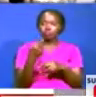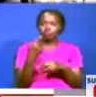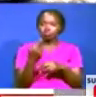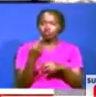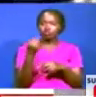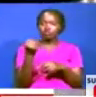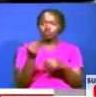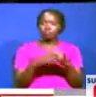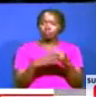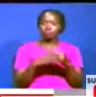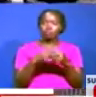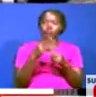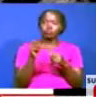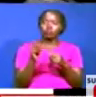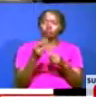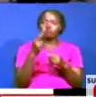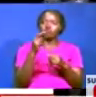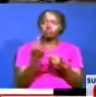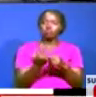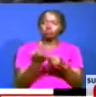42,159 in 2021 to